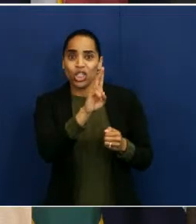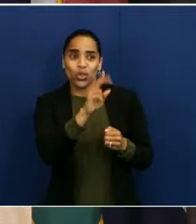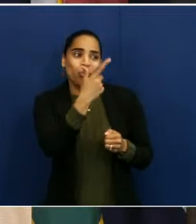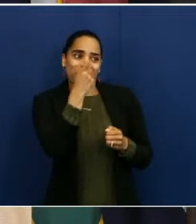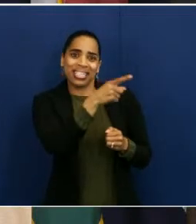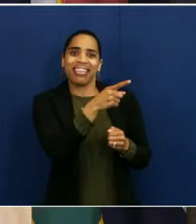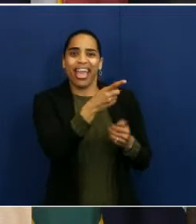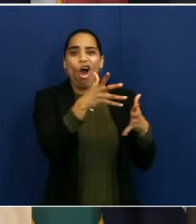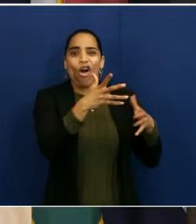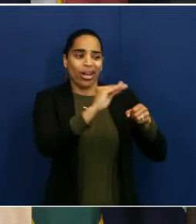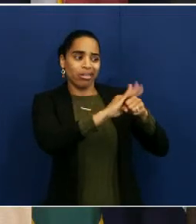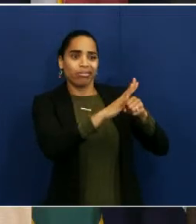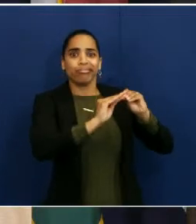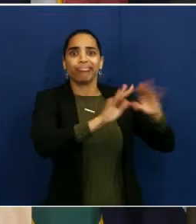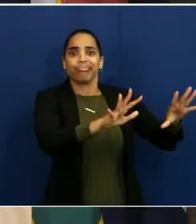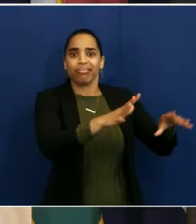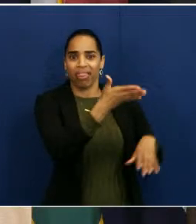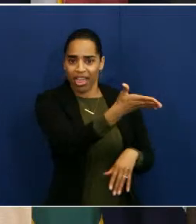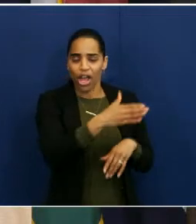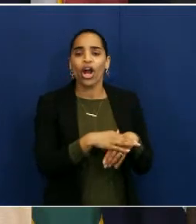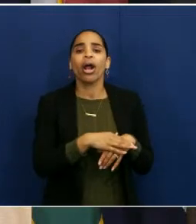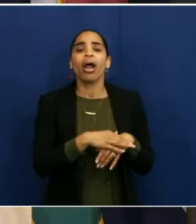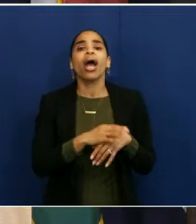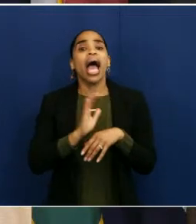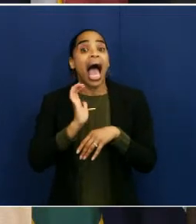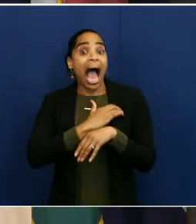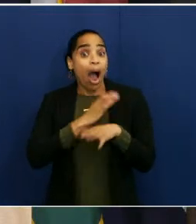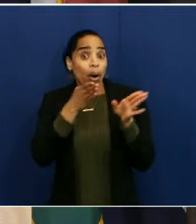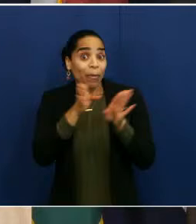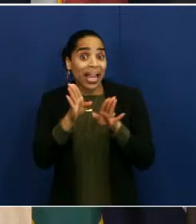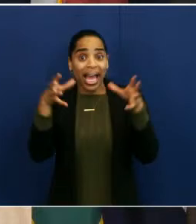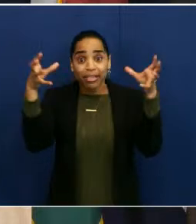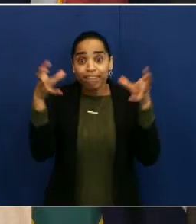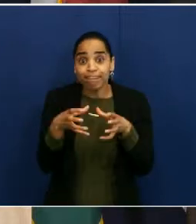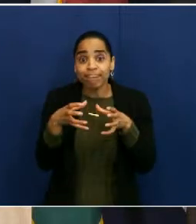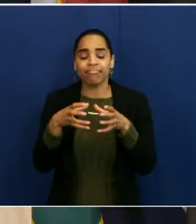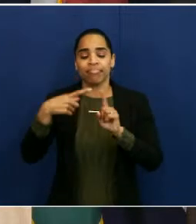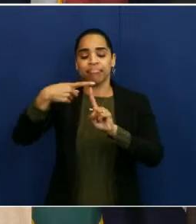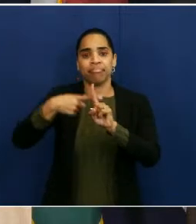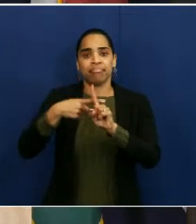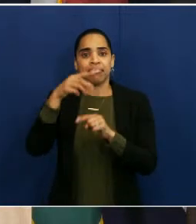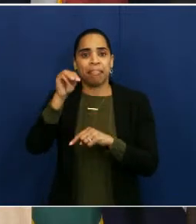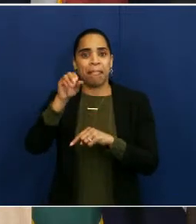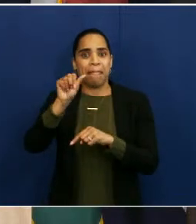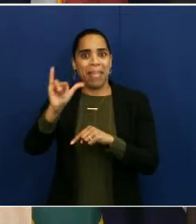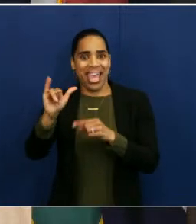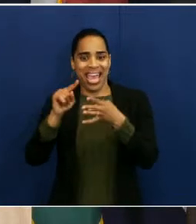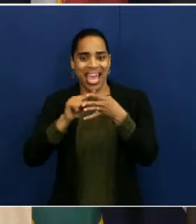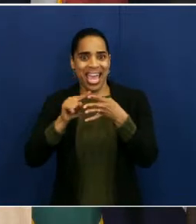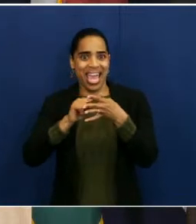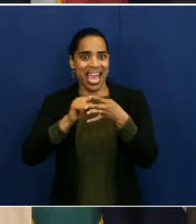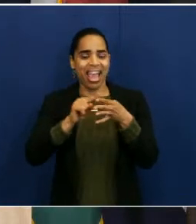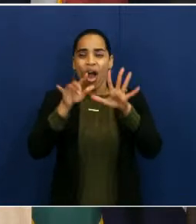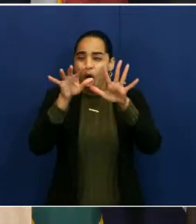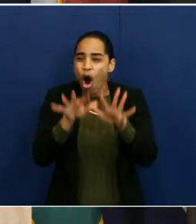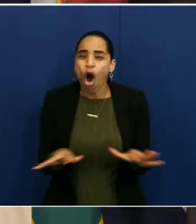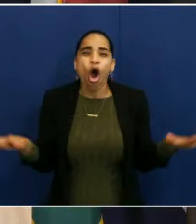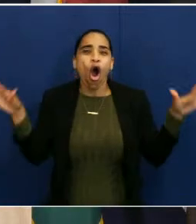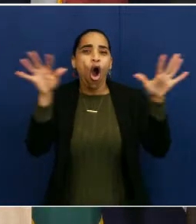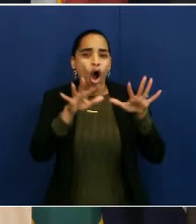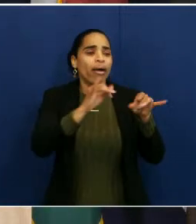outbreak, but we plan to convene a meeting in early May rather, to meet with all of